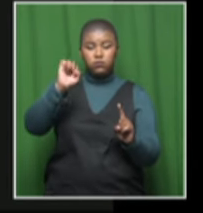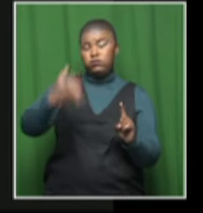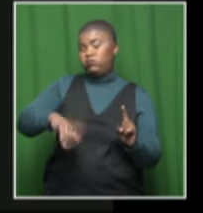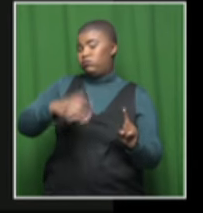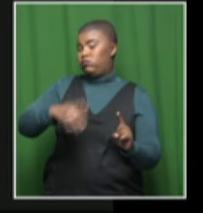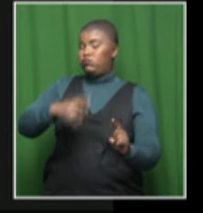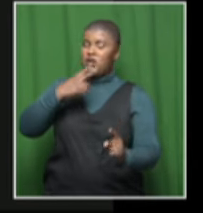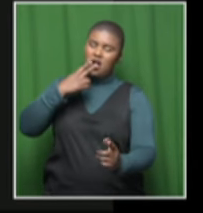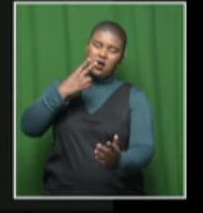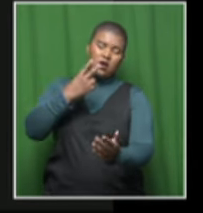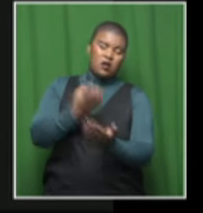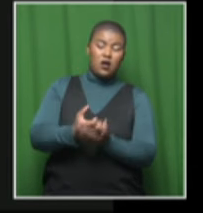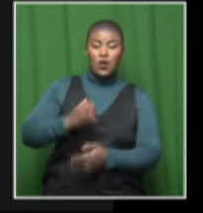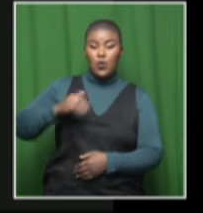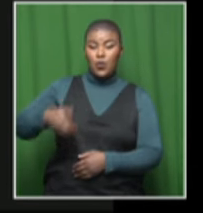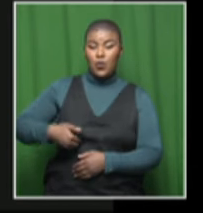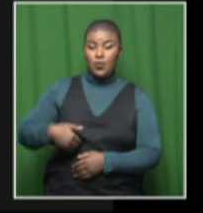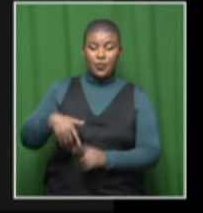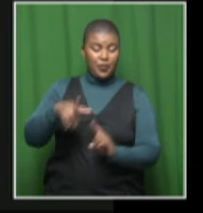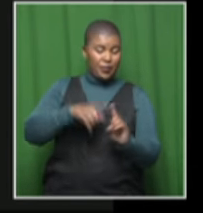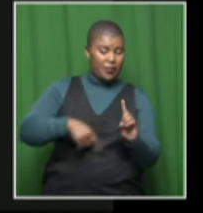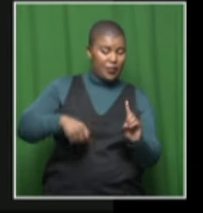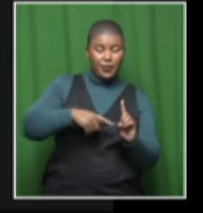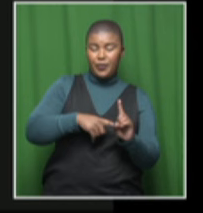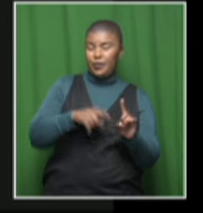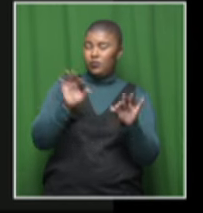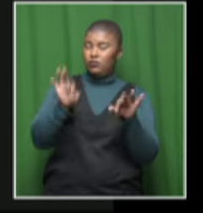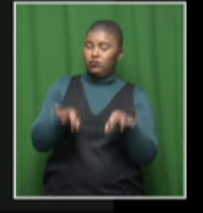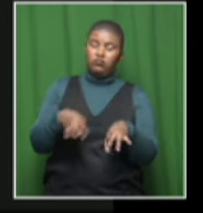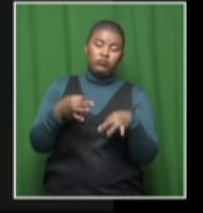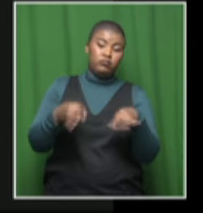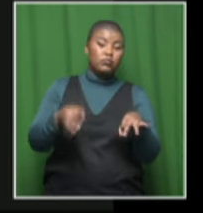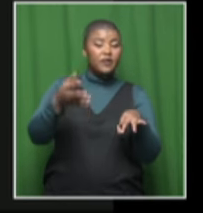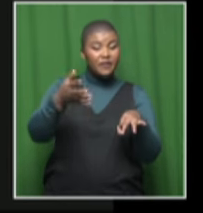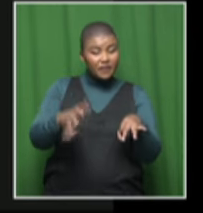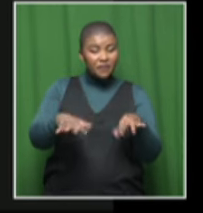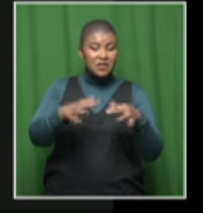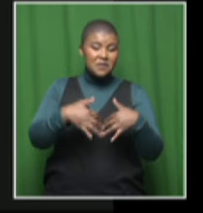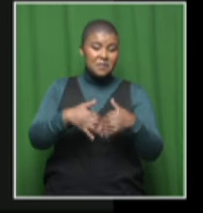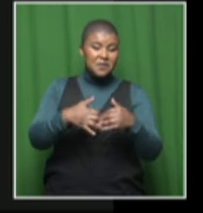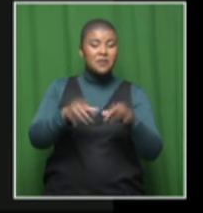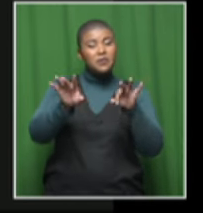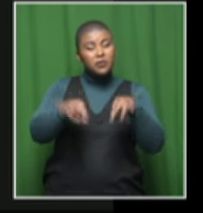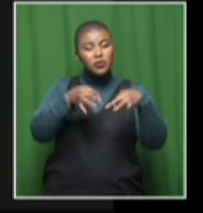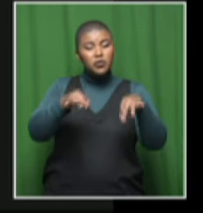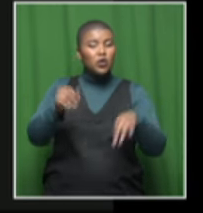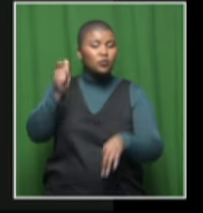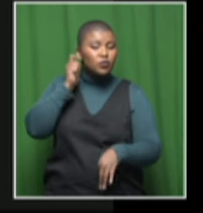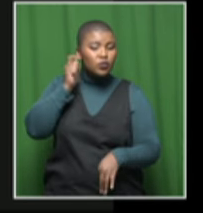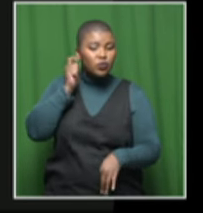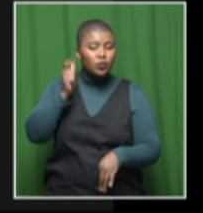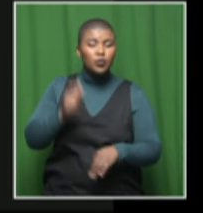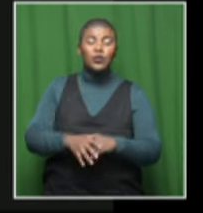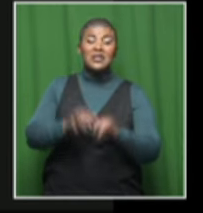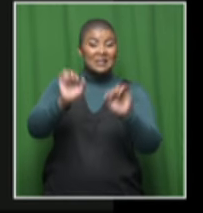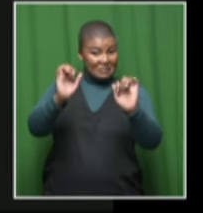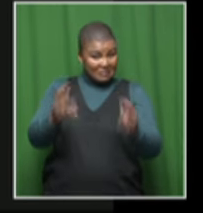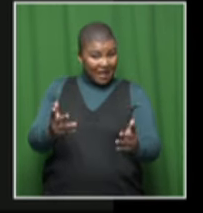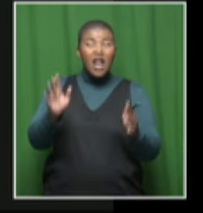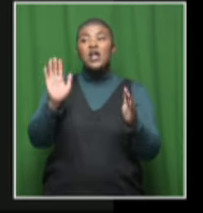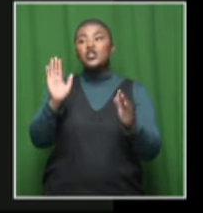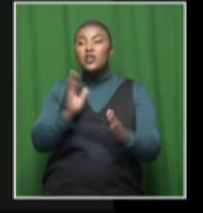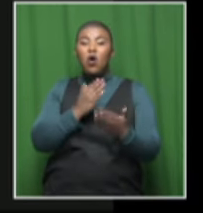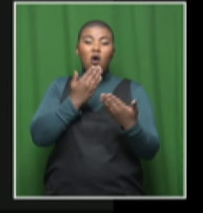woman, an incredible artist. She composed Zulu classical songs. Not only did she